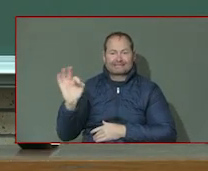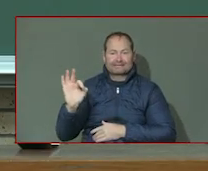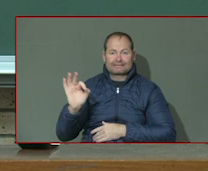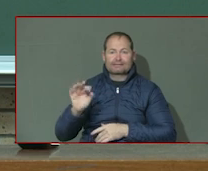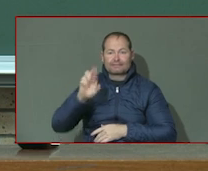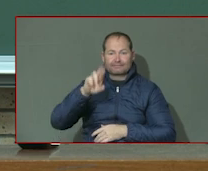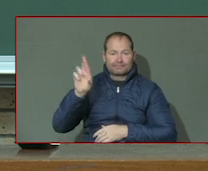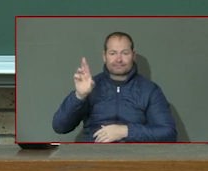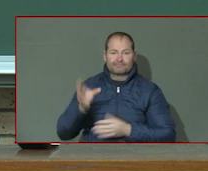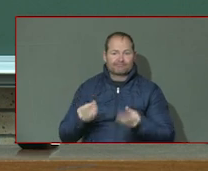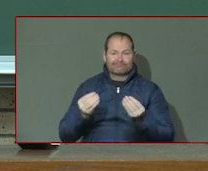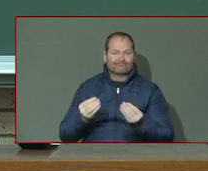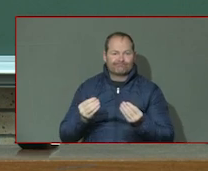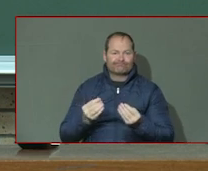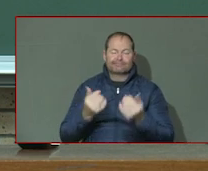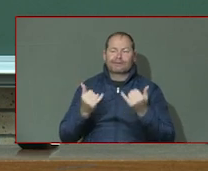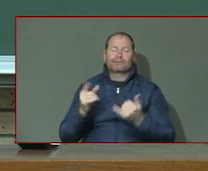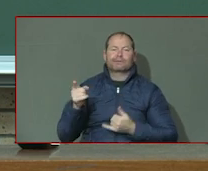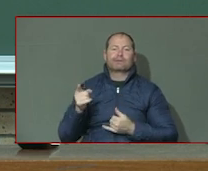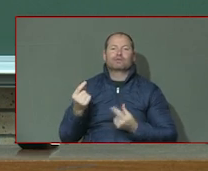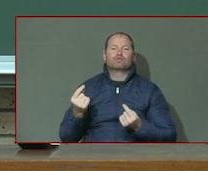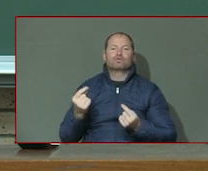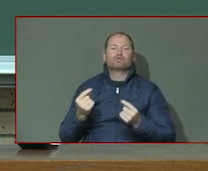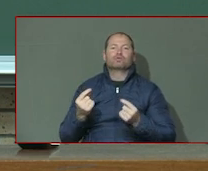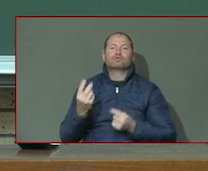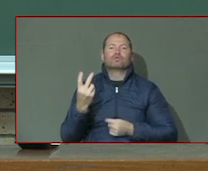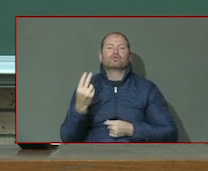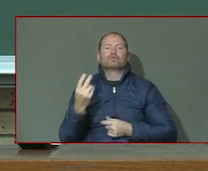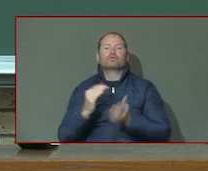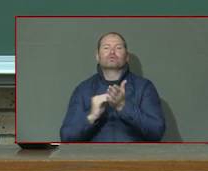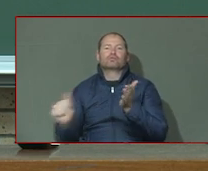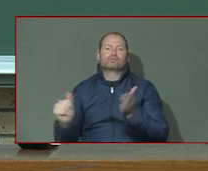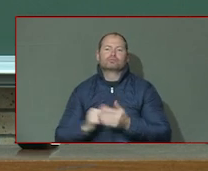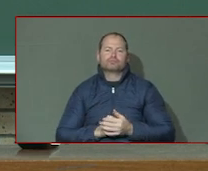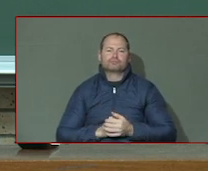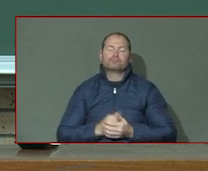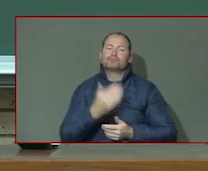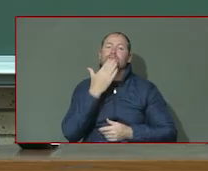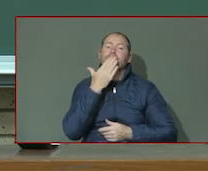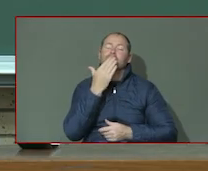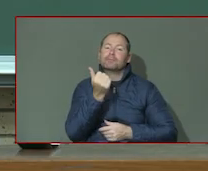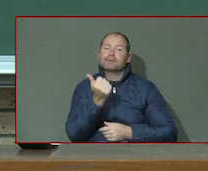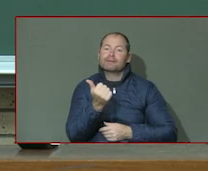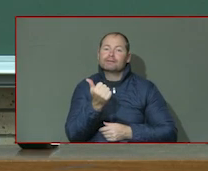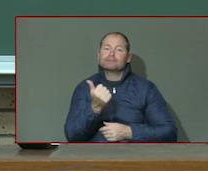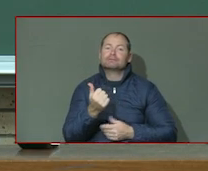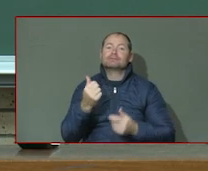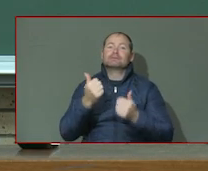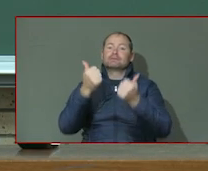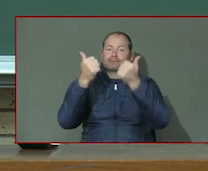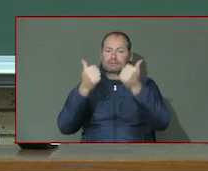because they see debit and credit and they subtract the two figures. All right. So always make sure that you draw the